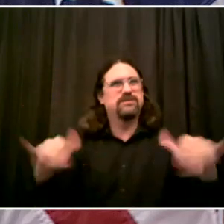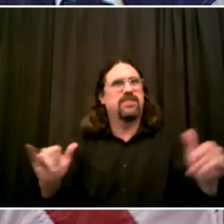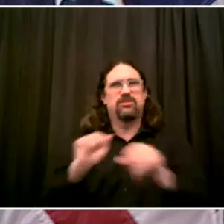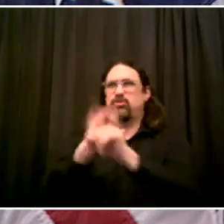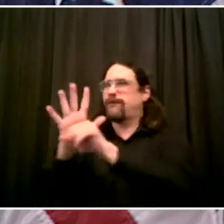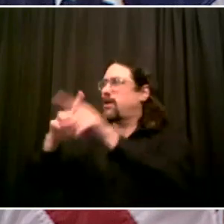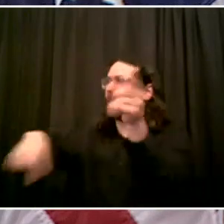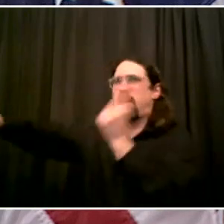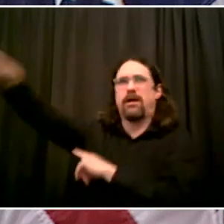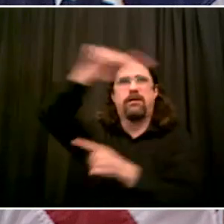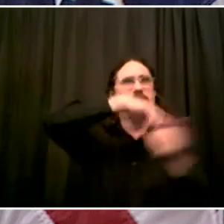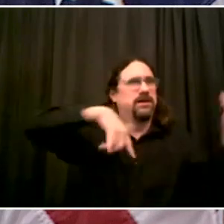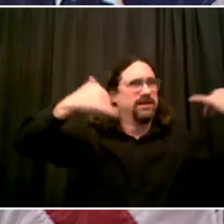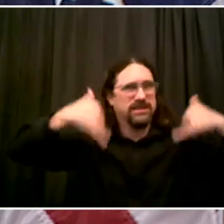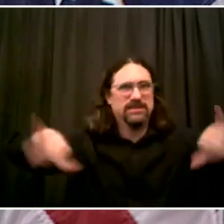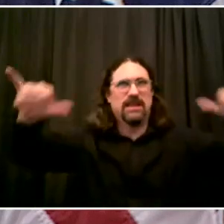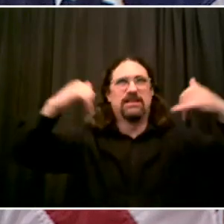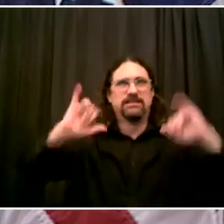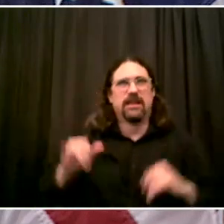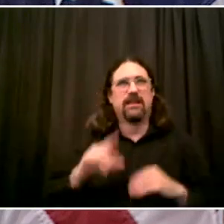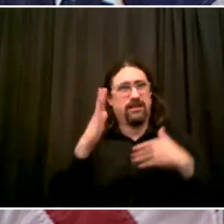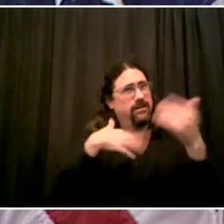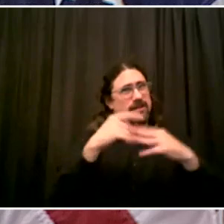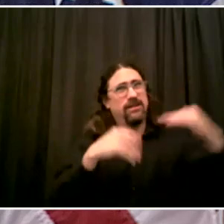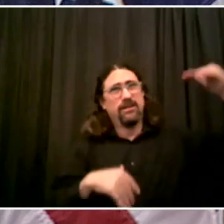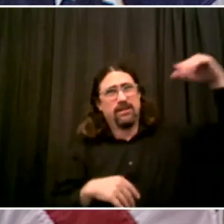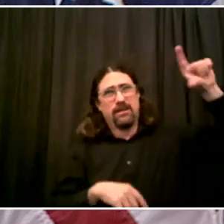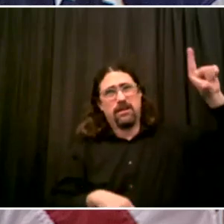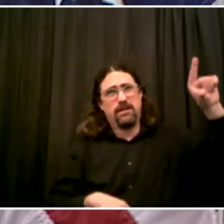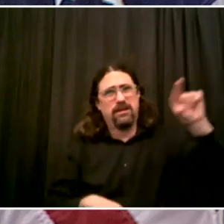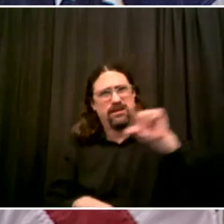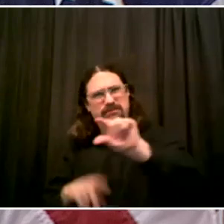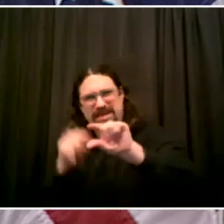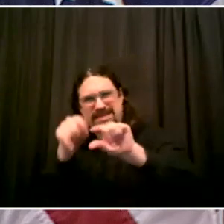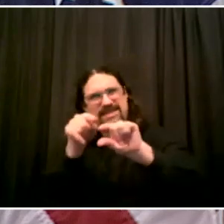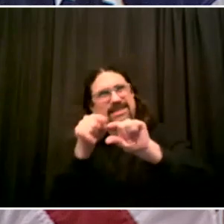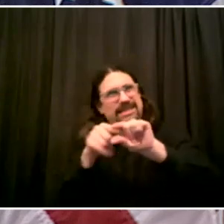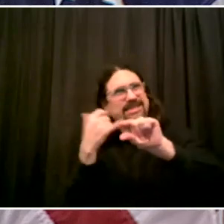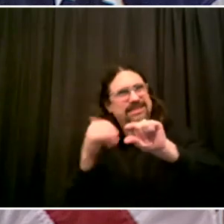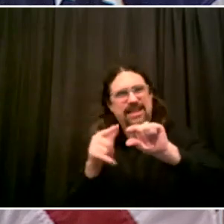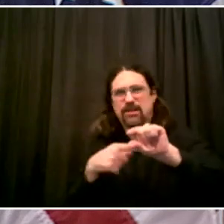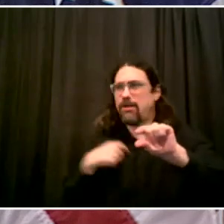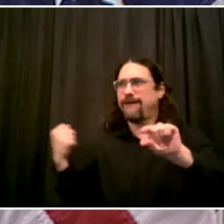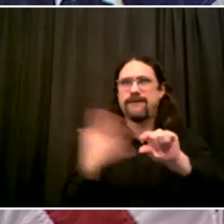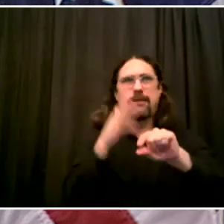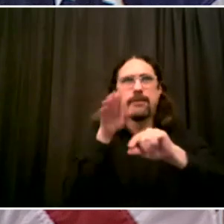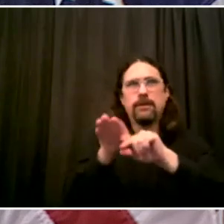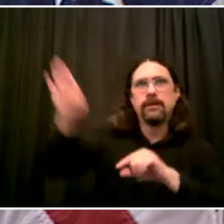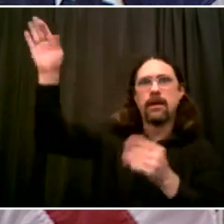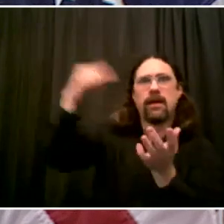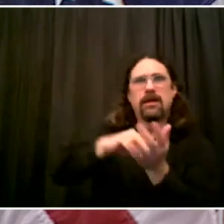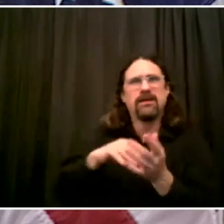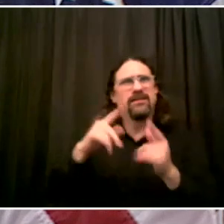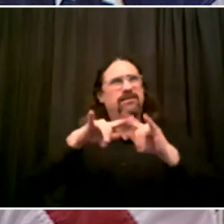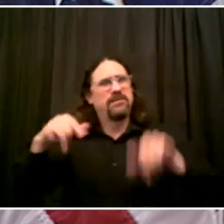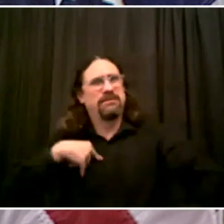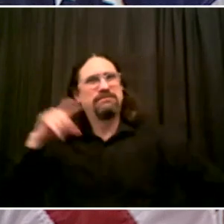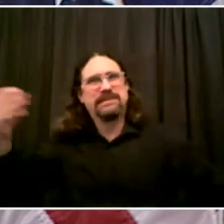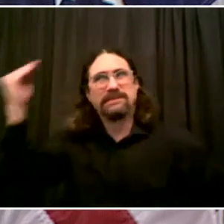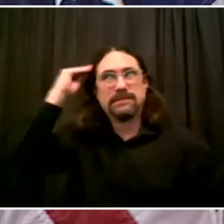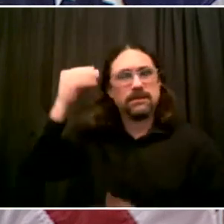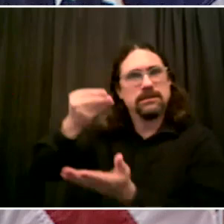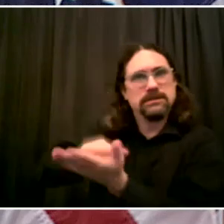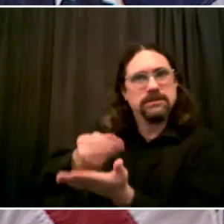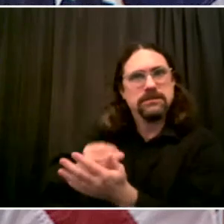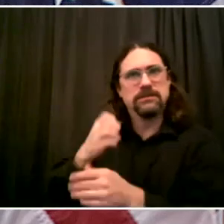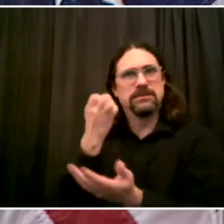out of money, or they already have run out of money. How are they going to pay the rent? How are they going to pay for food? How are they going to pay for medications? We have to fight back this